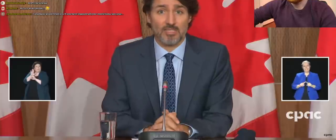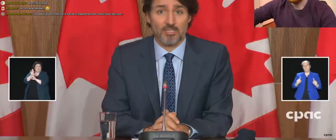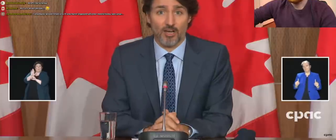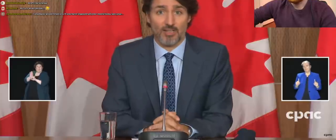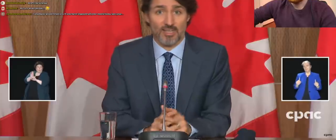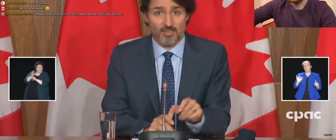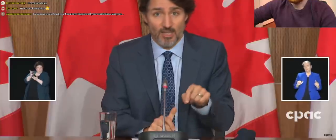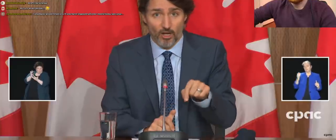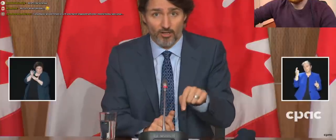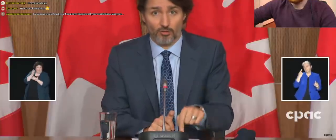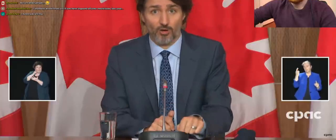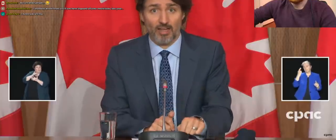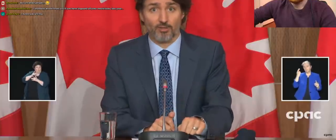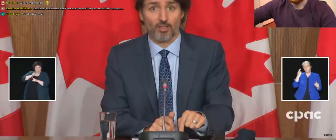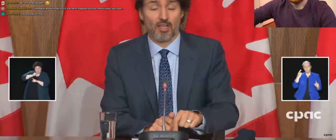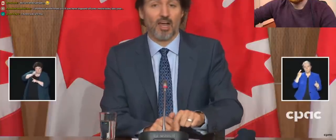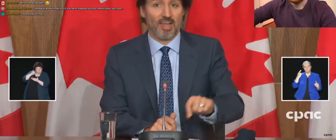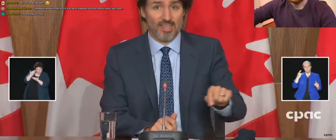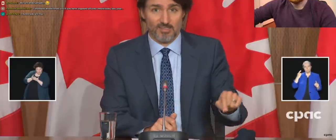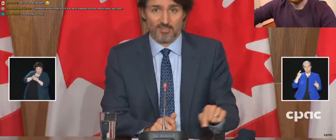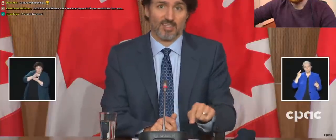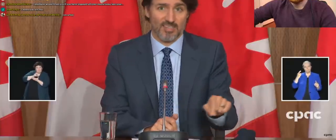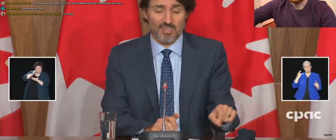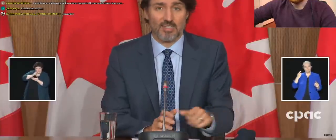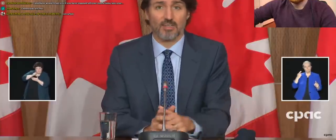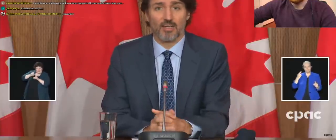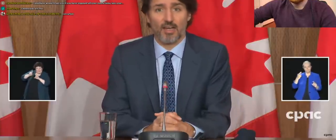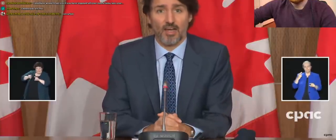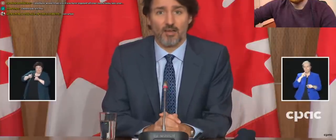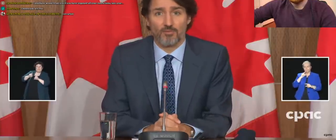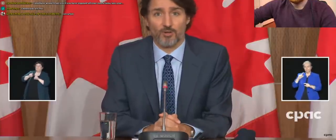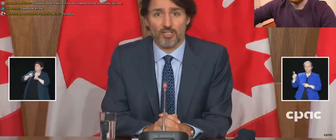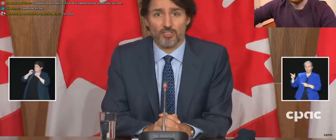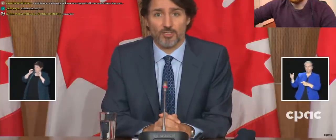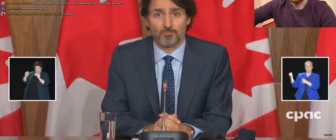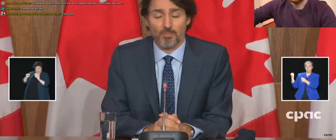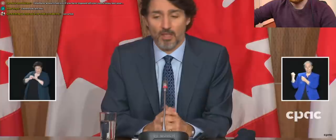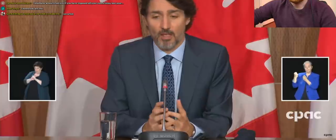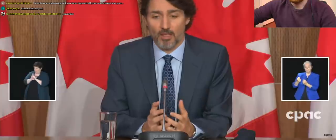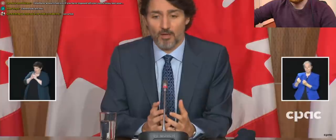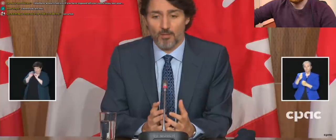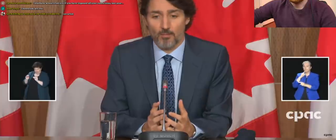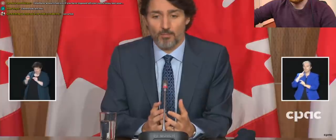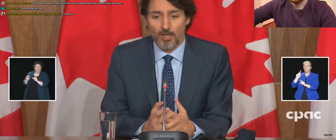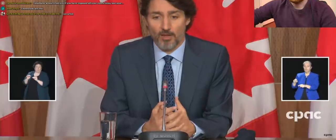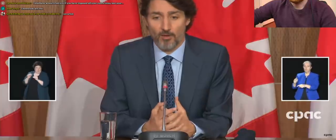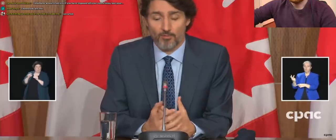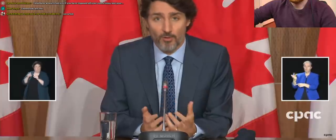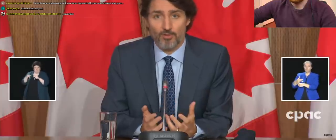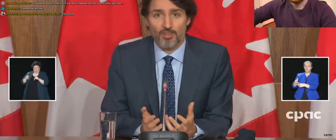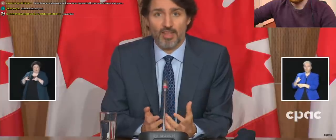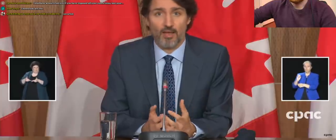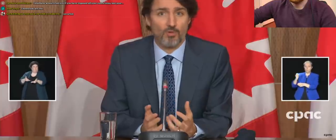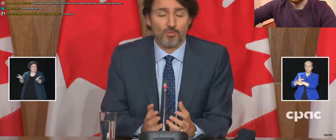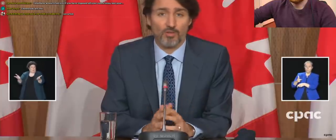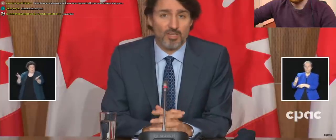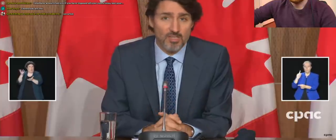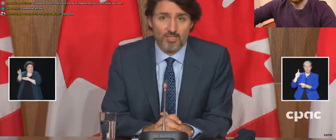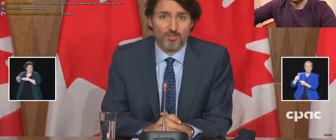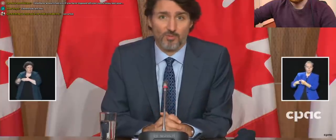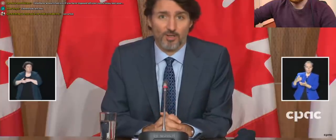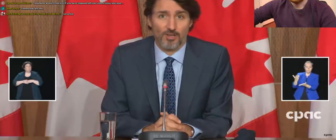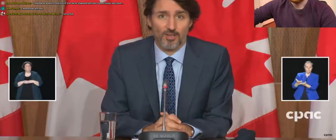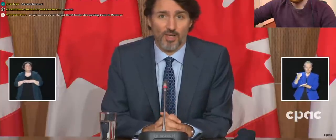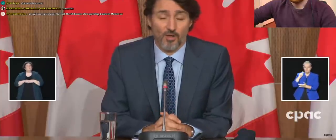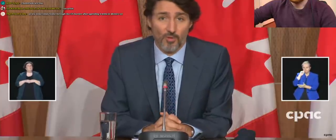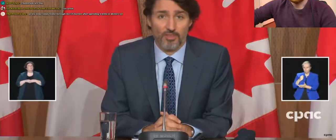negative PCR test that they got on arrival is indeed furnished. But further than that, we will